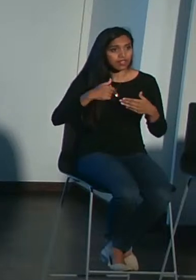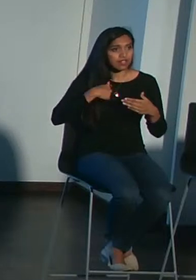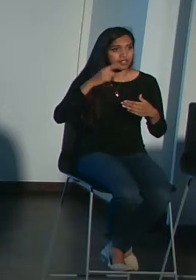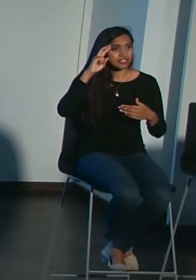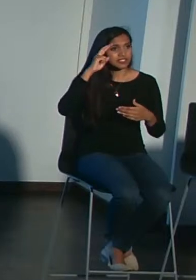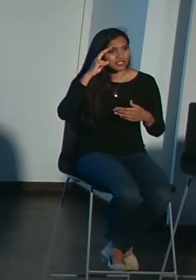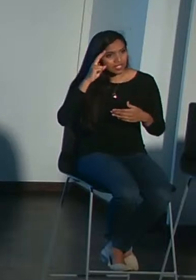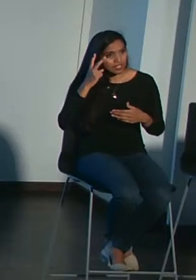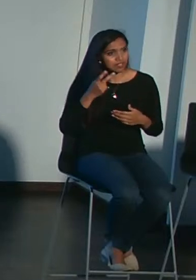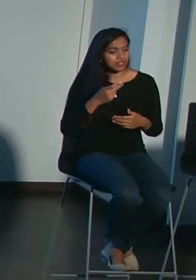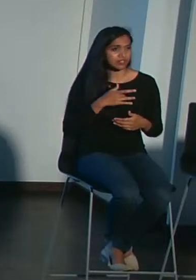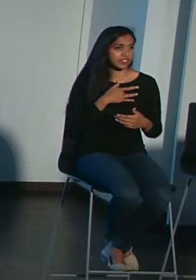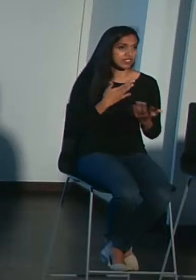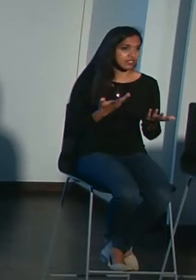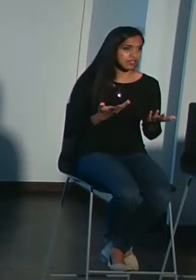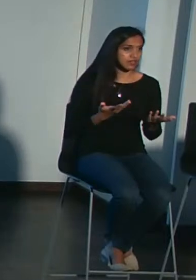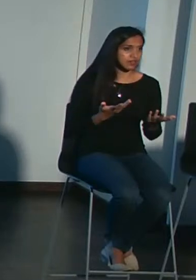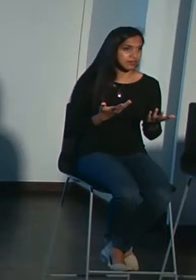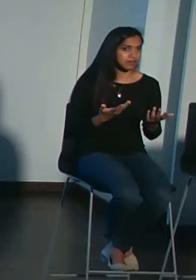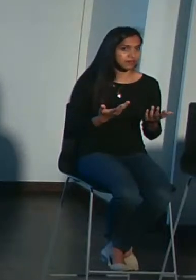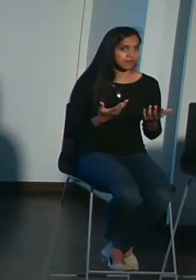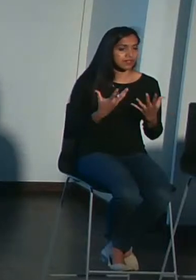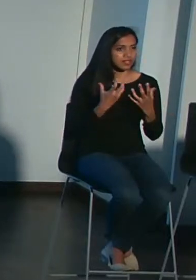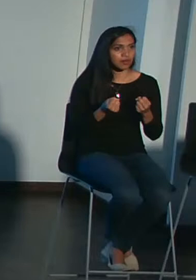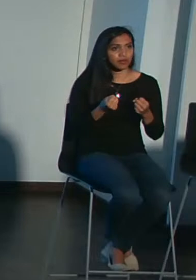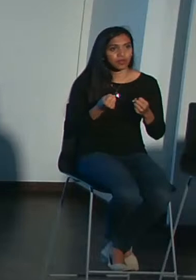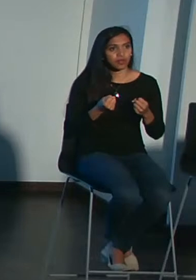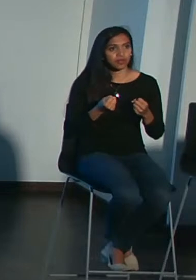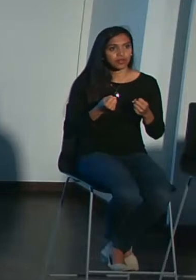I'm cool to go with the